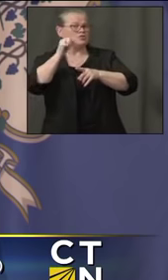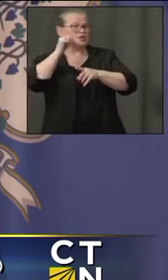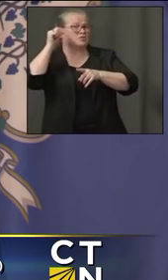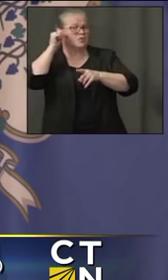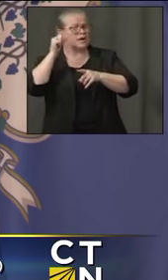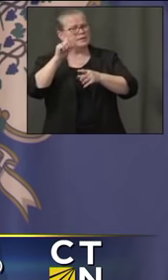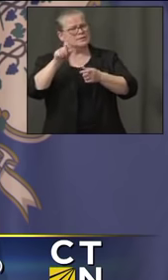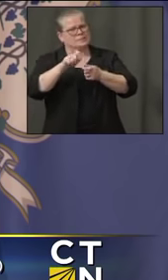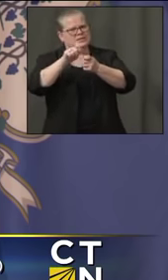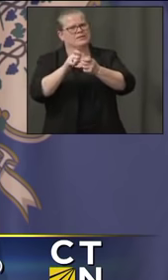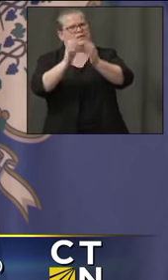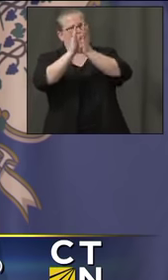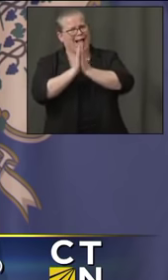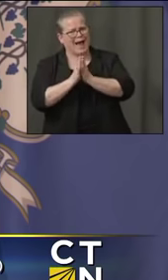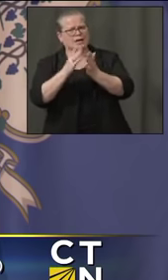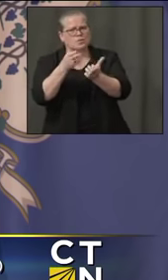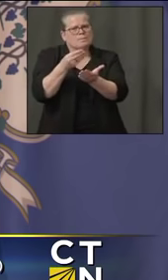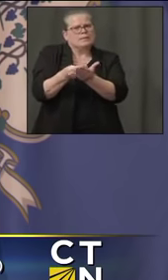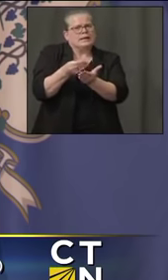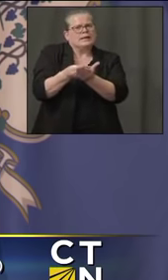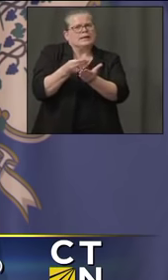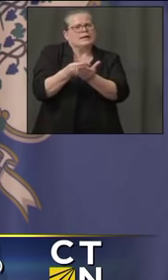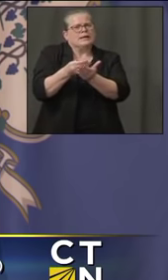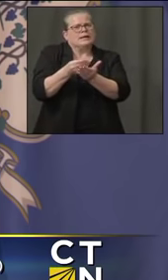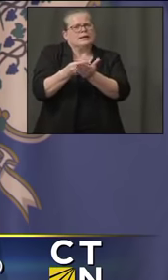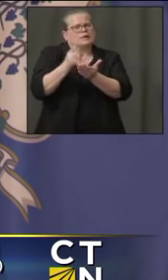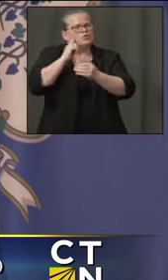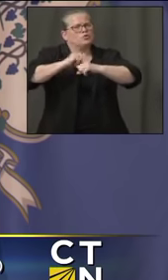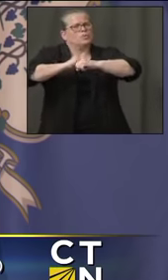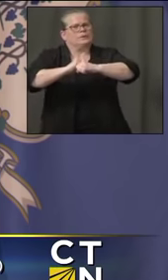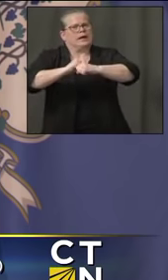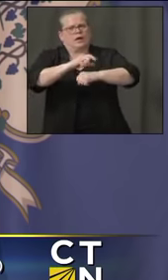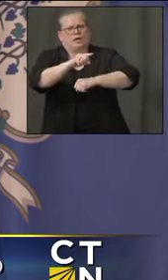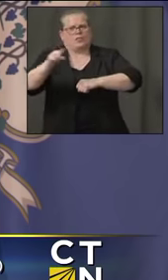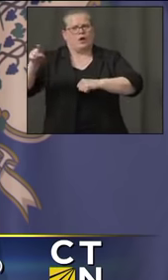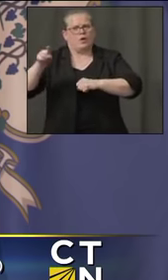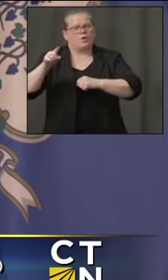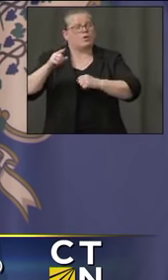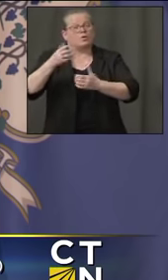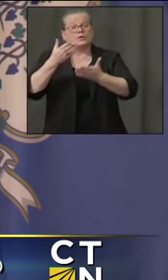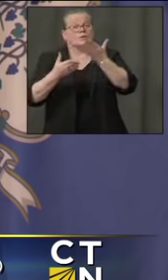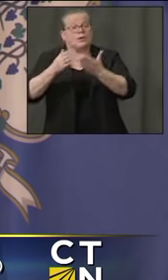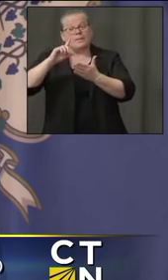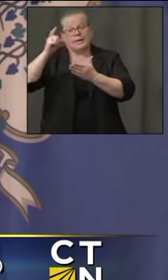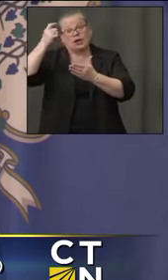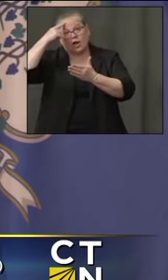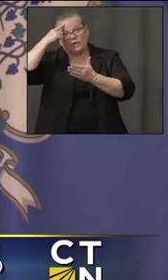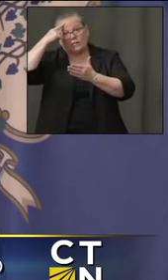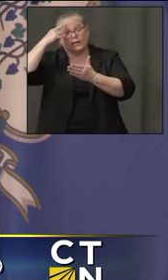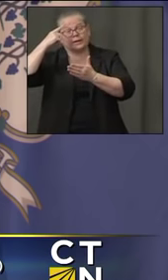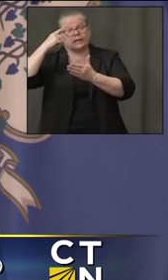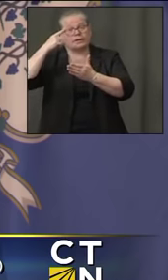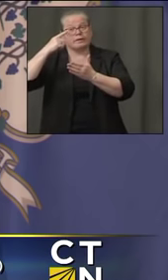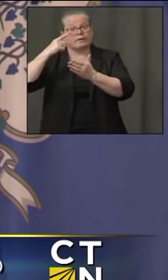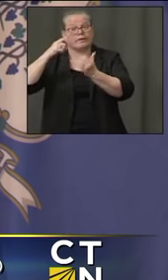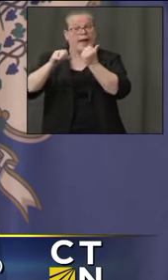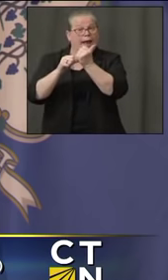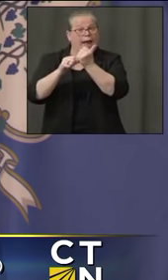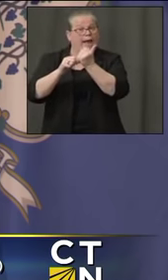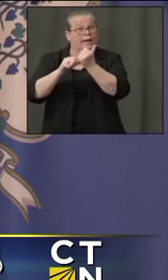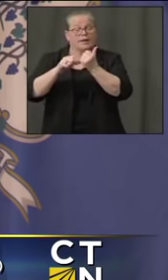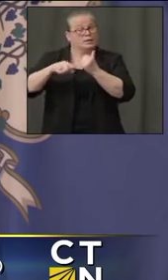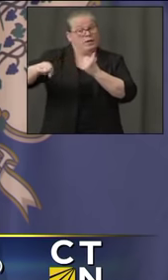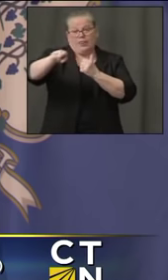those, especially immigrant undocumented workers that are not covered under government or federal aid. They